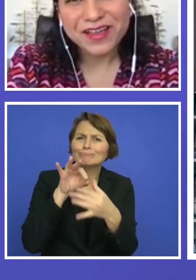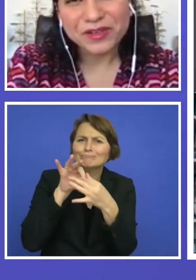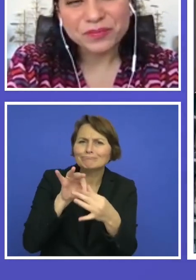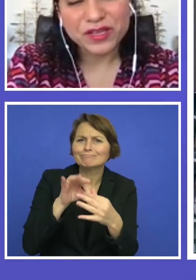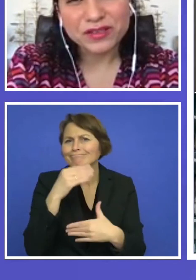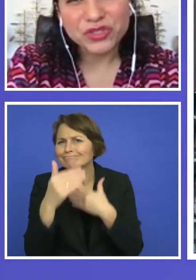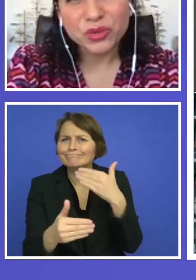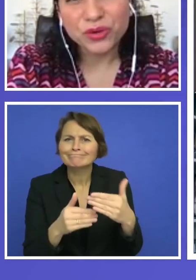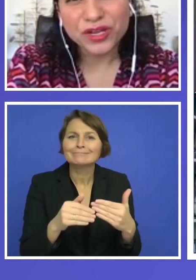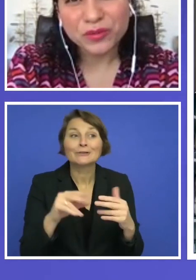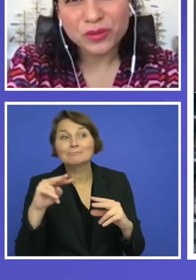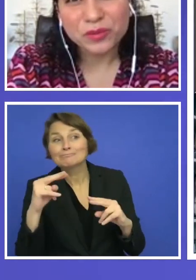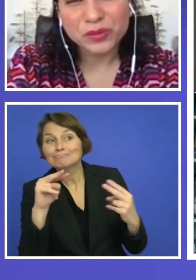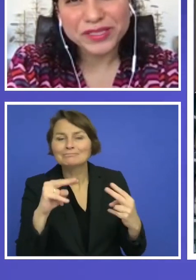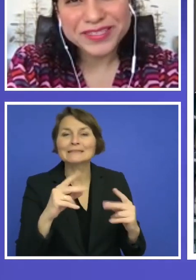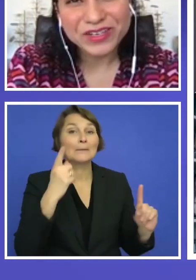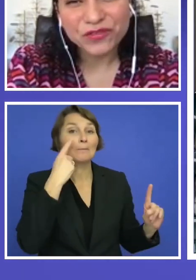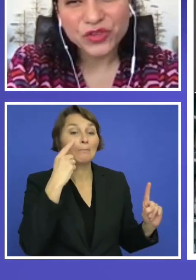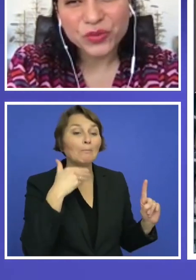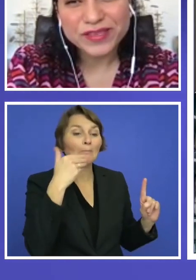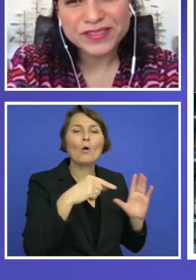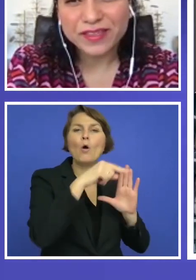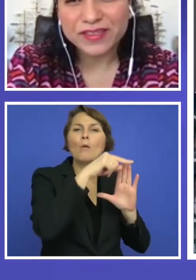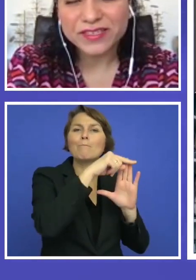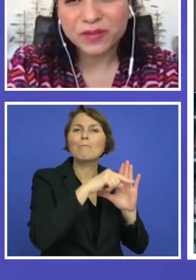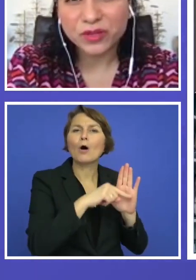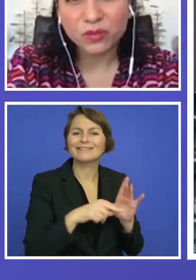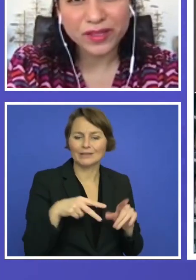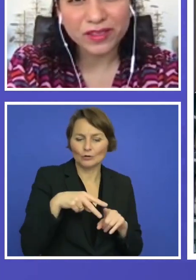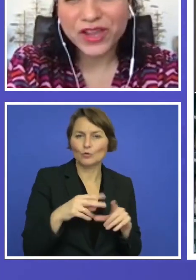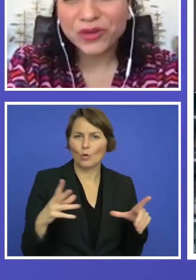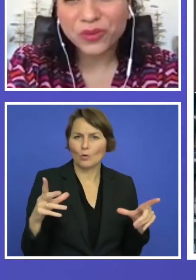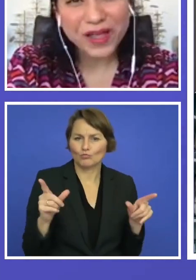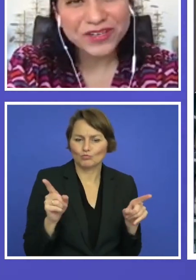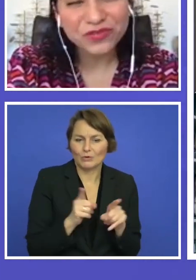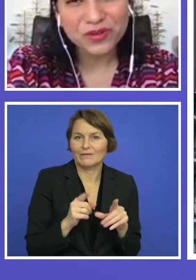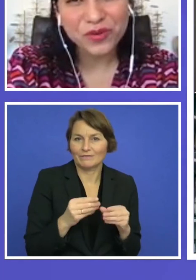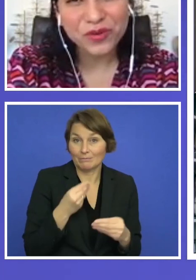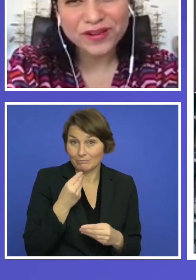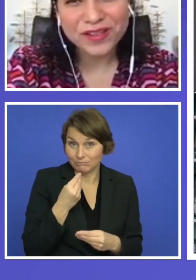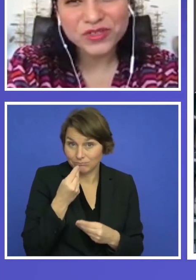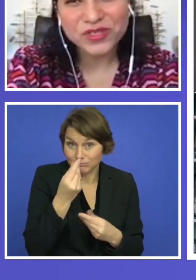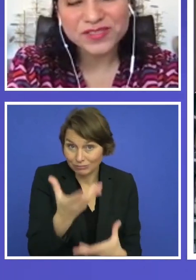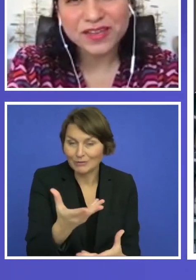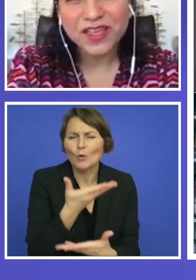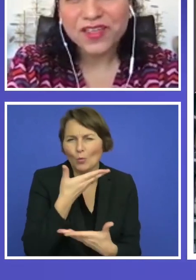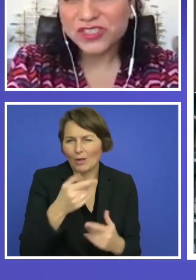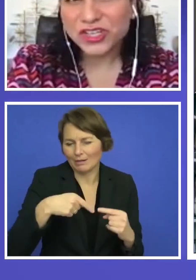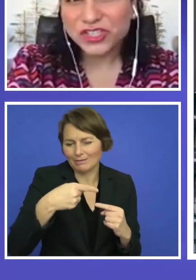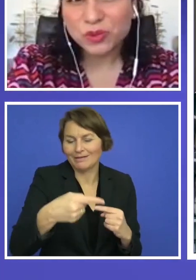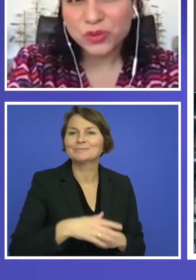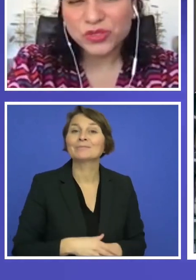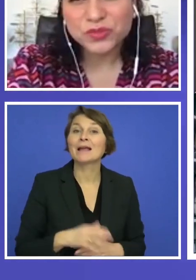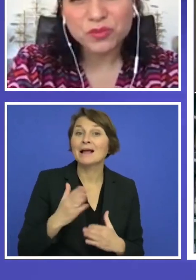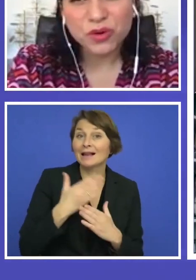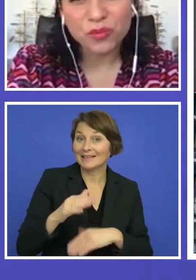policy tool brief that we will be releasing in a few weeks. And a final reminder from the organizers is that these